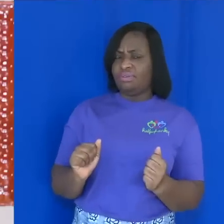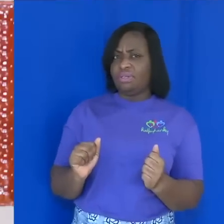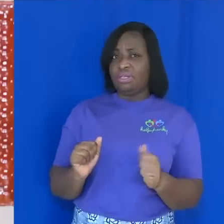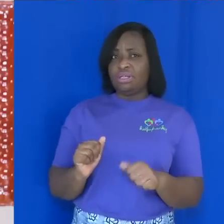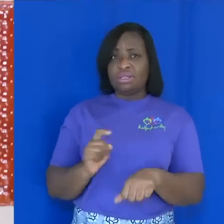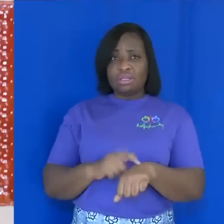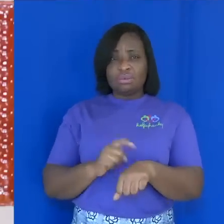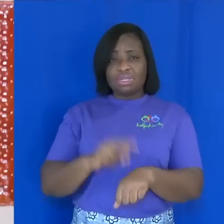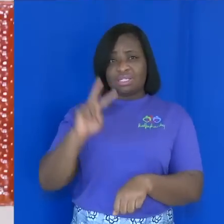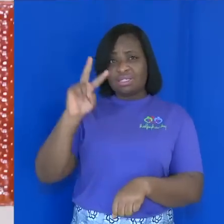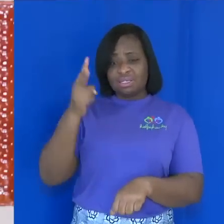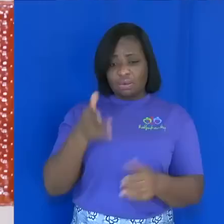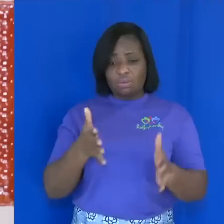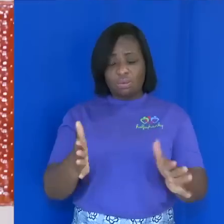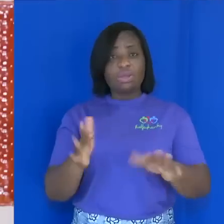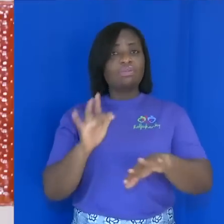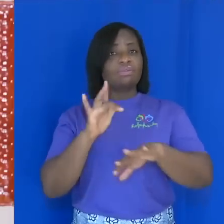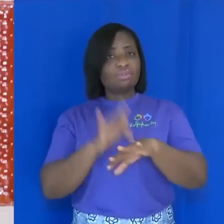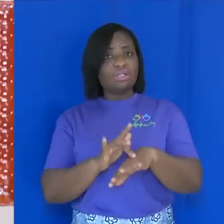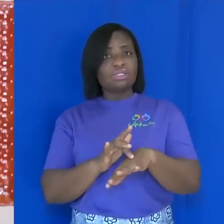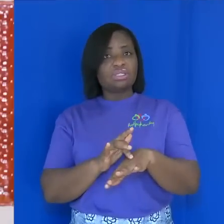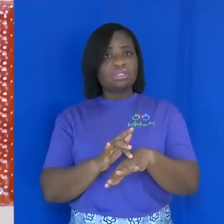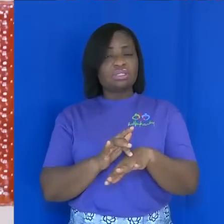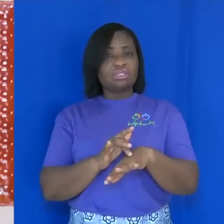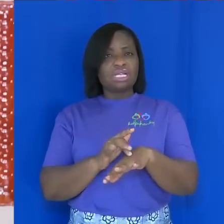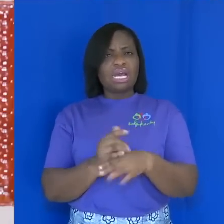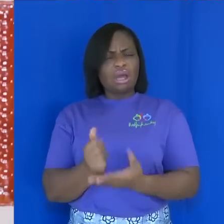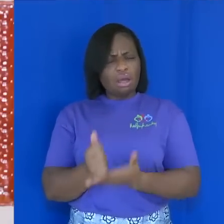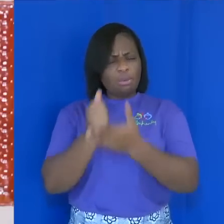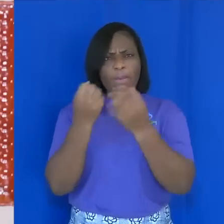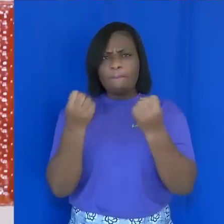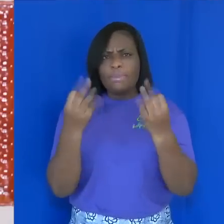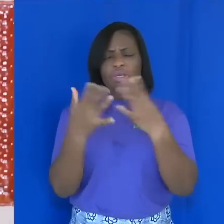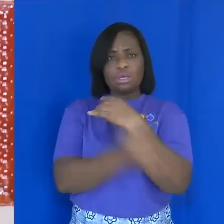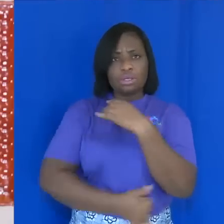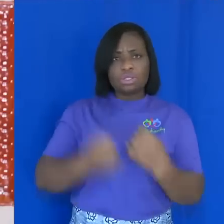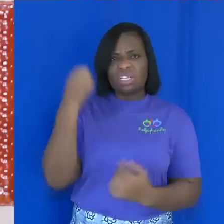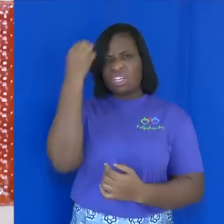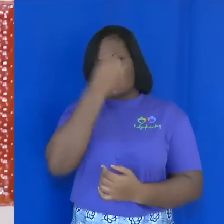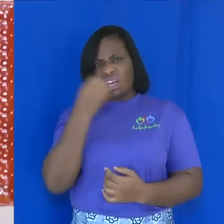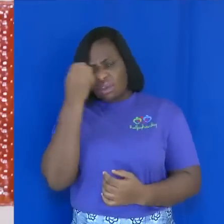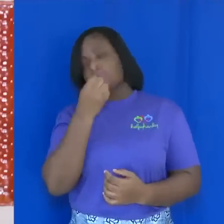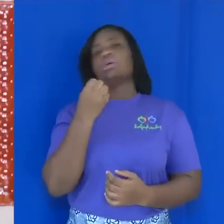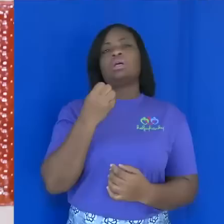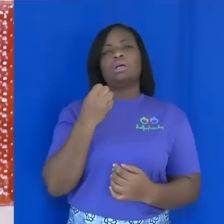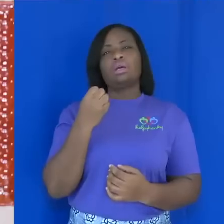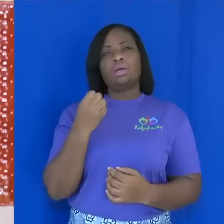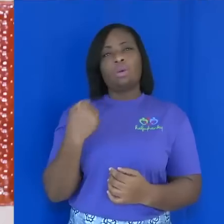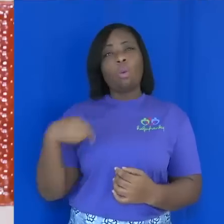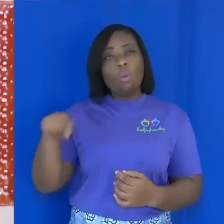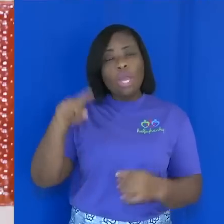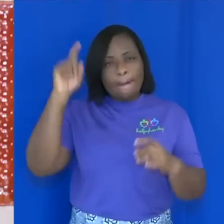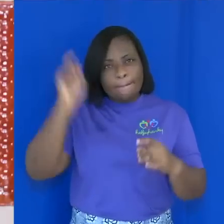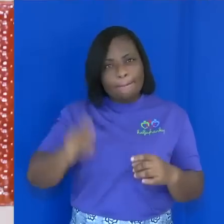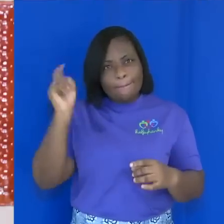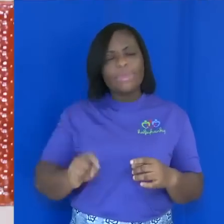of the second wave of infections that is engulfing so many countries of Europe and America, that we have to insist on